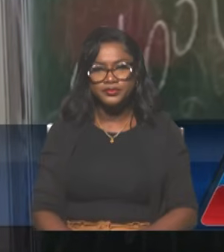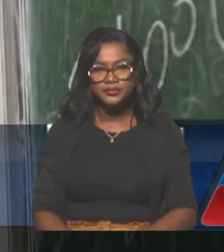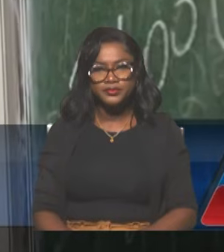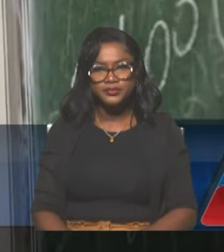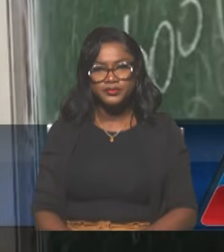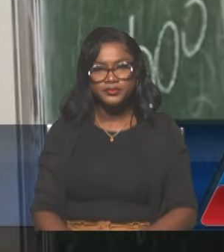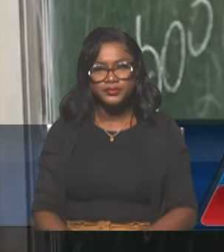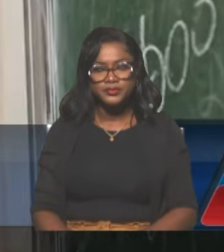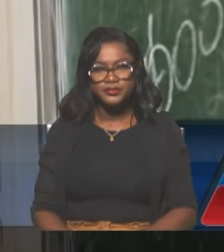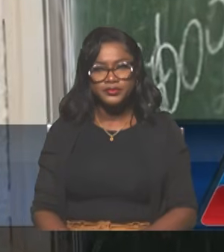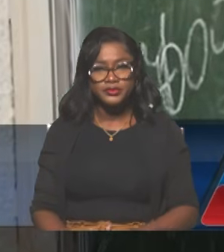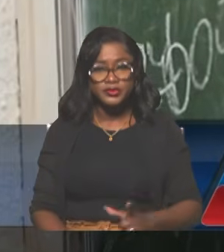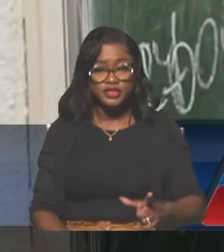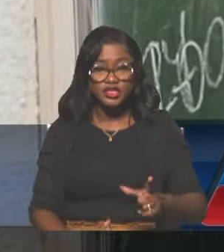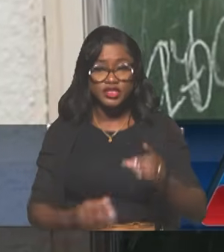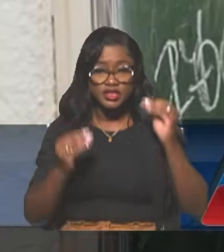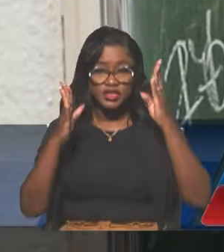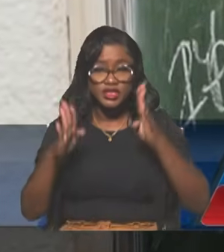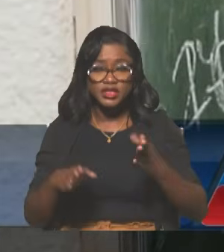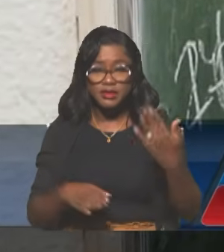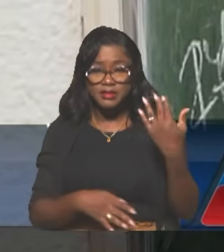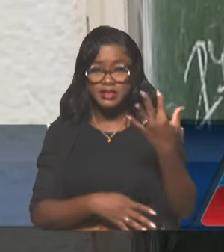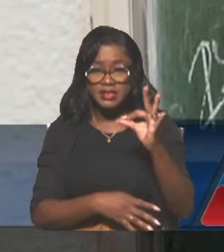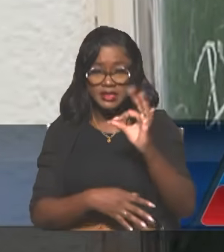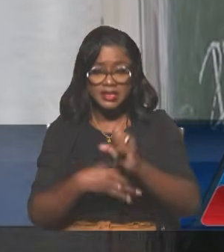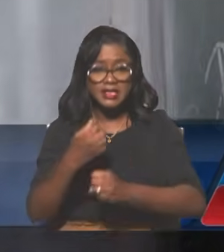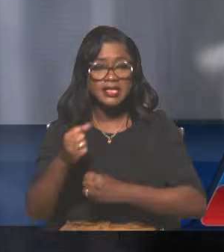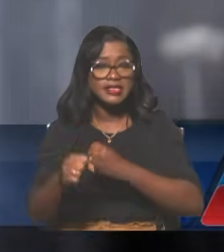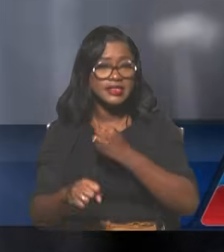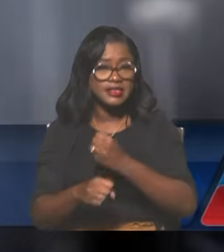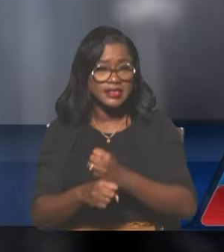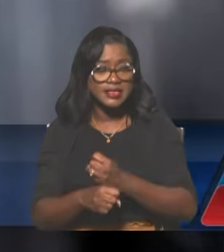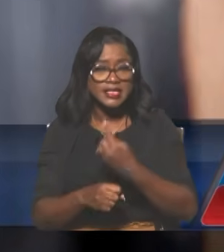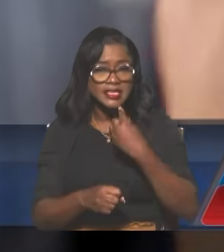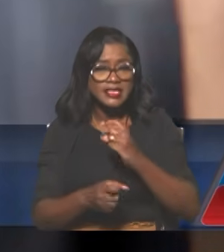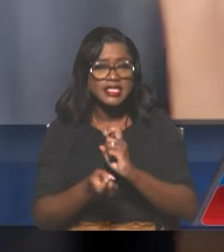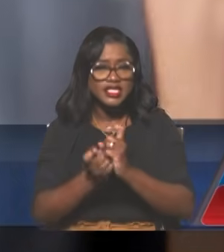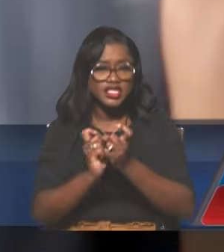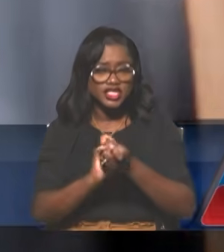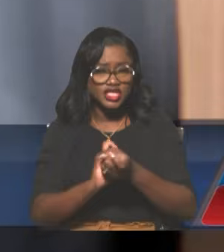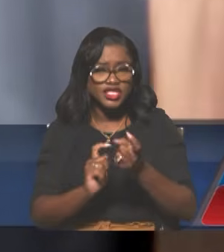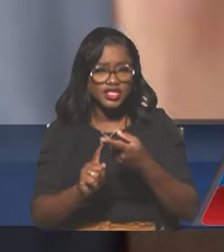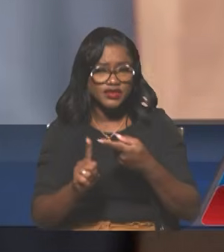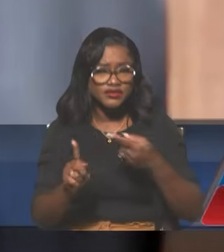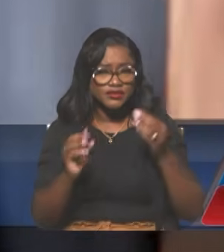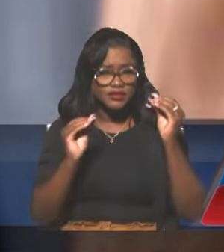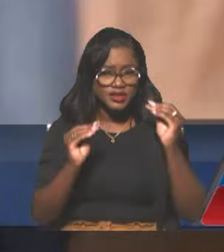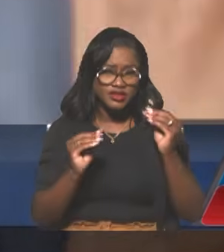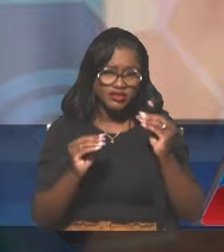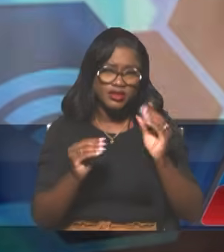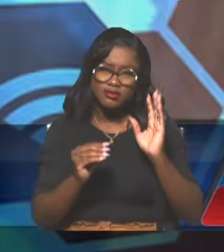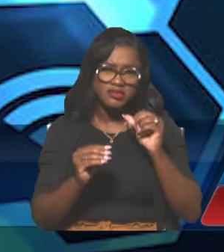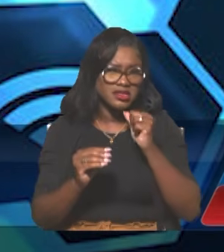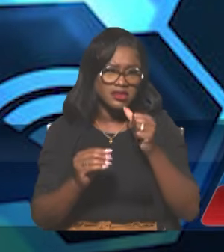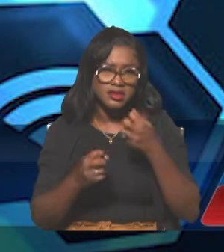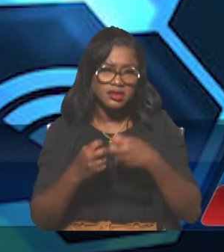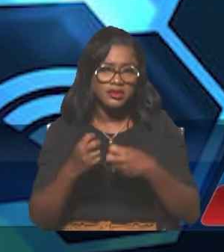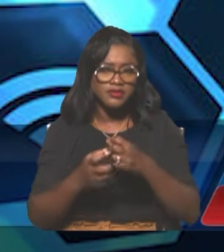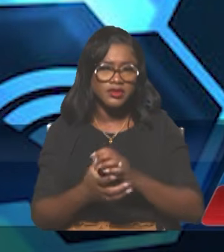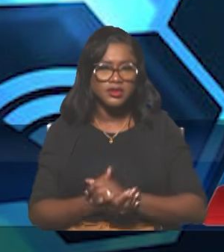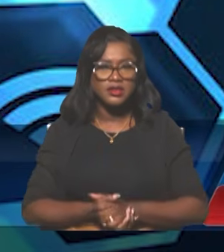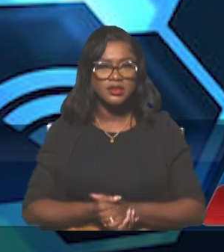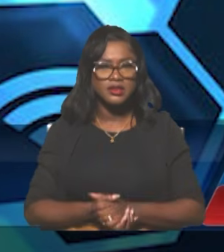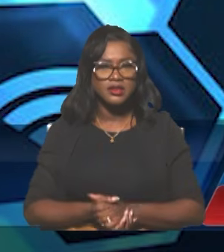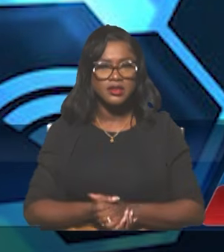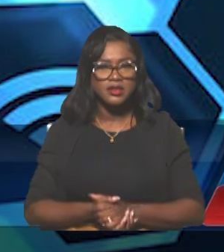who has been an educator for the past 19 years, shared that making the switch from traditional teaching wasn't difficult. But I will tell